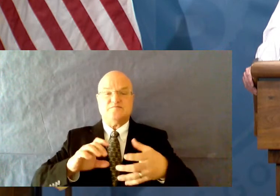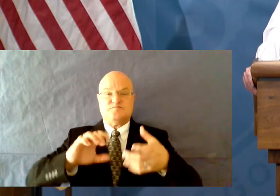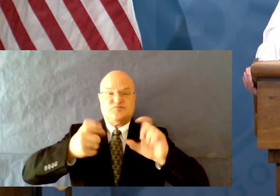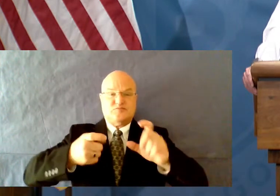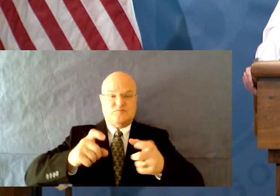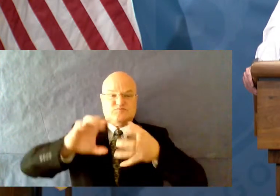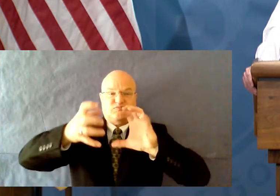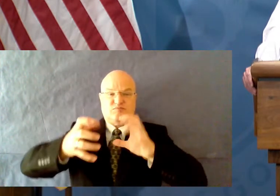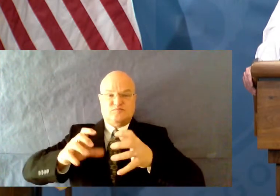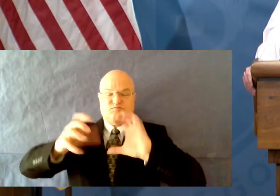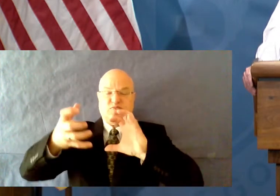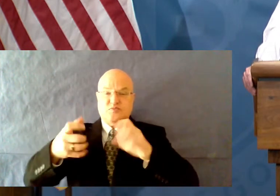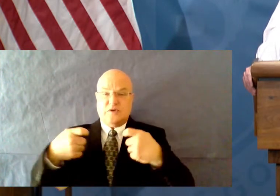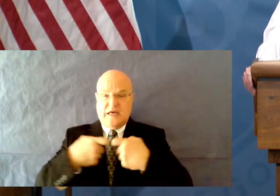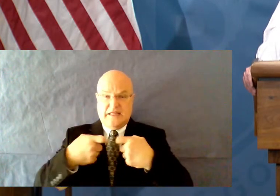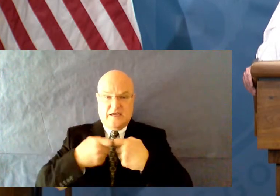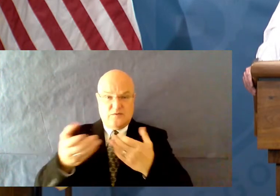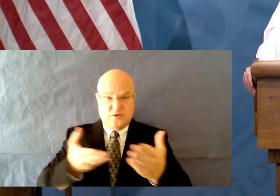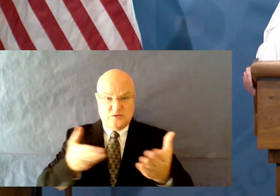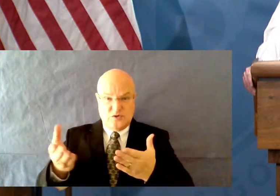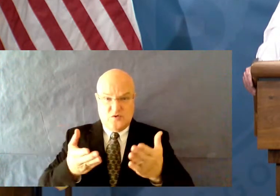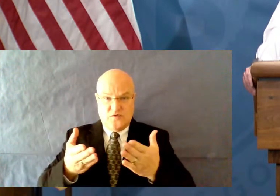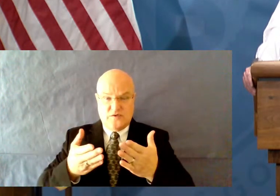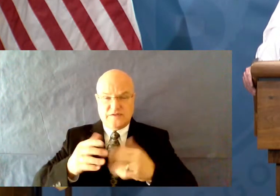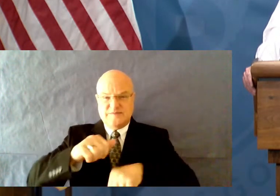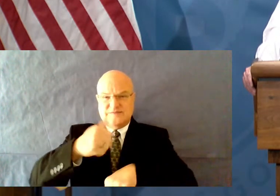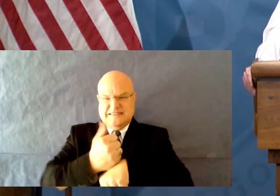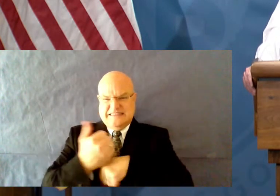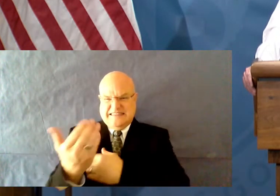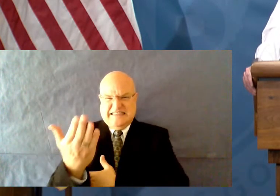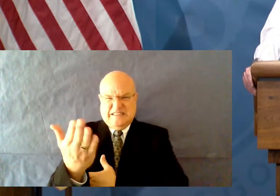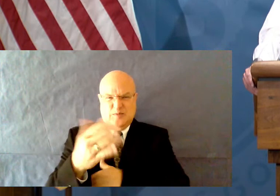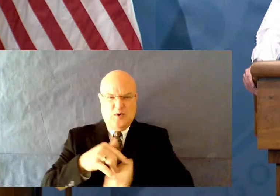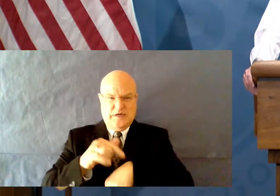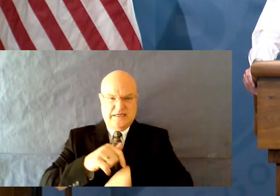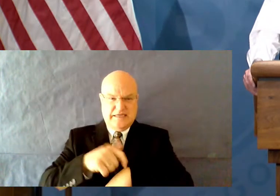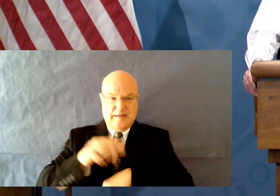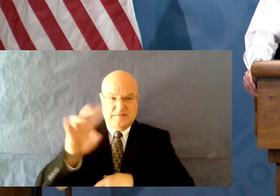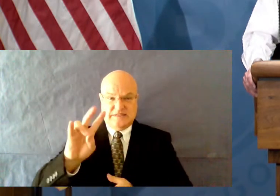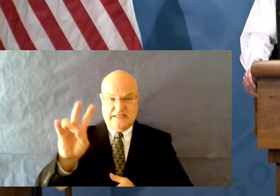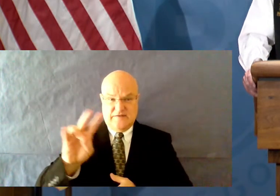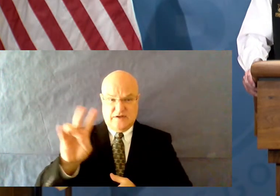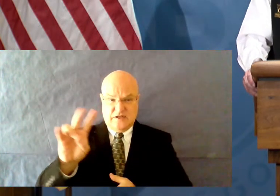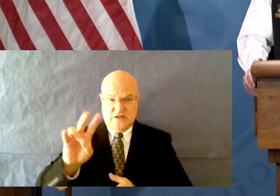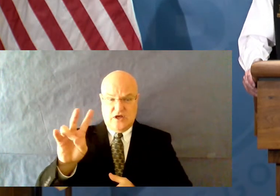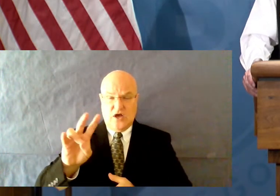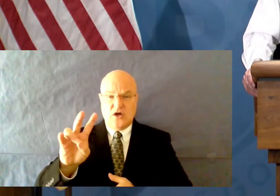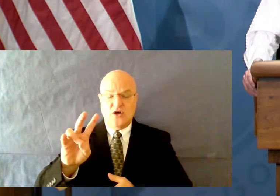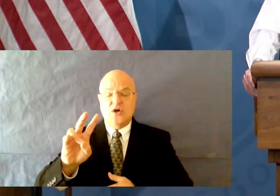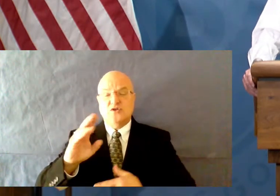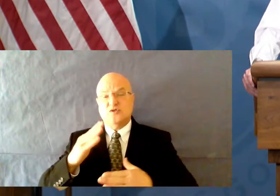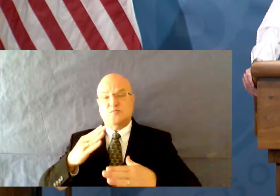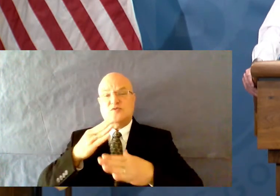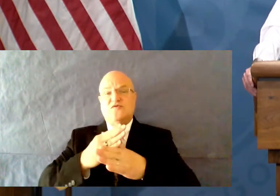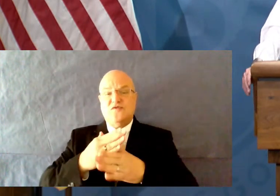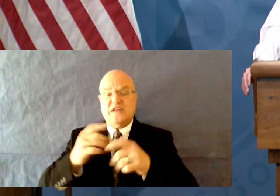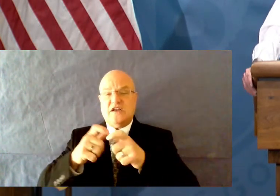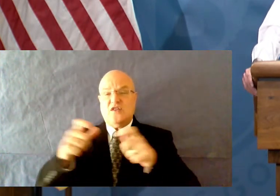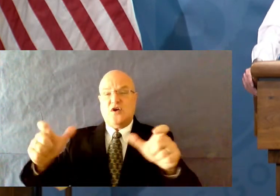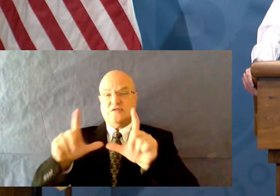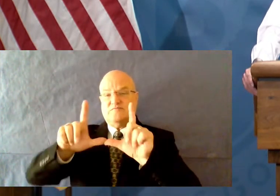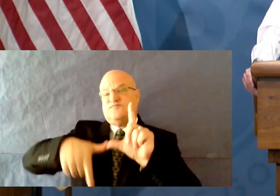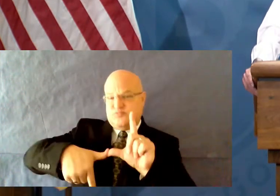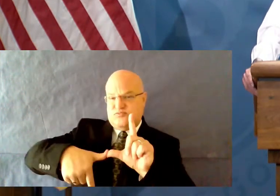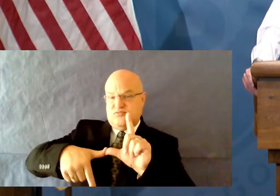electric service that was instituted this morning at 7 a.m. In order to prevent a larger system failure, but